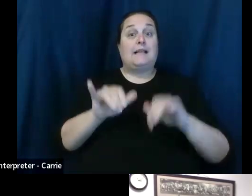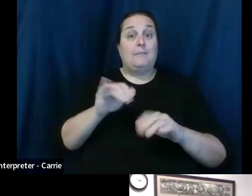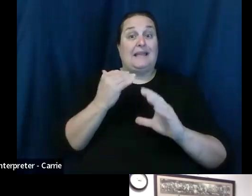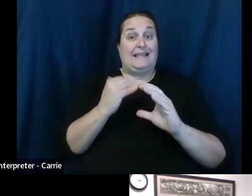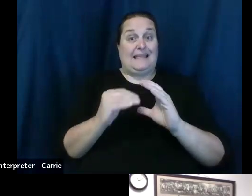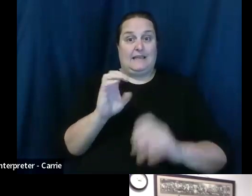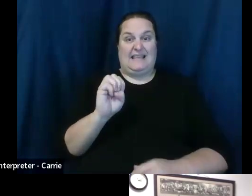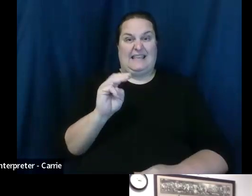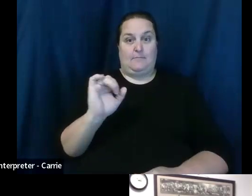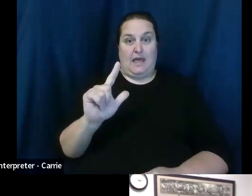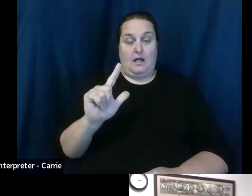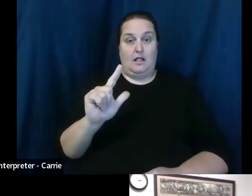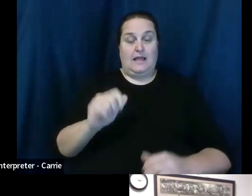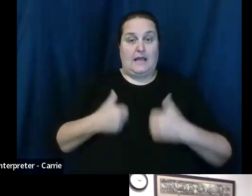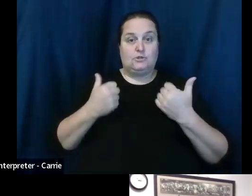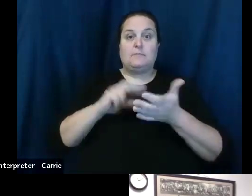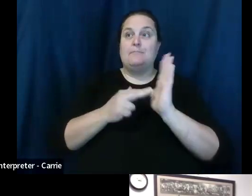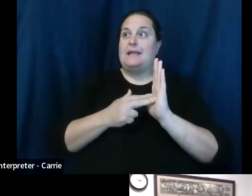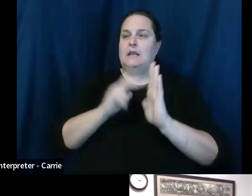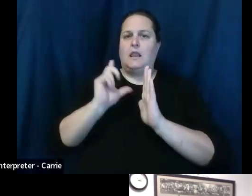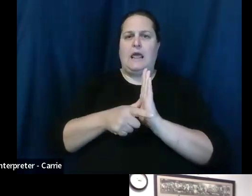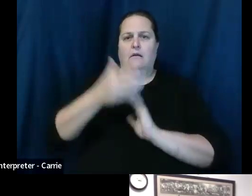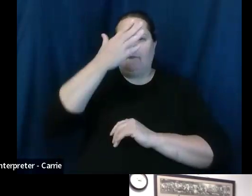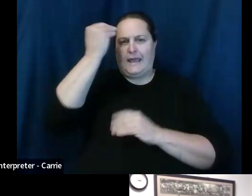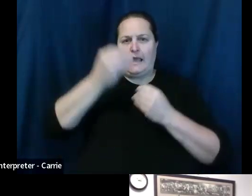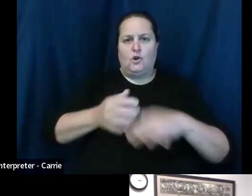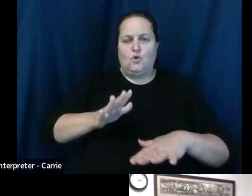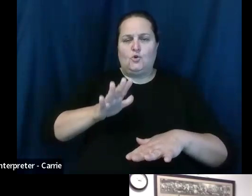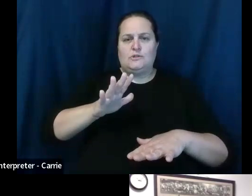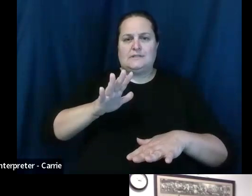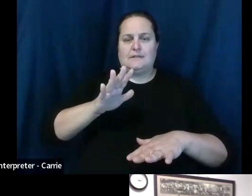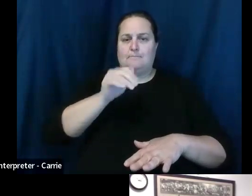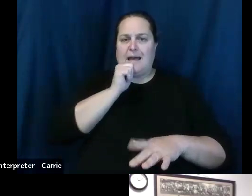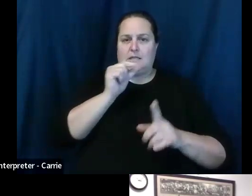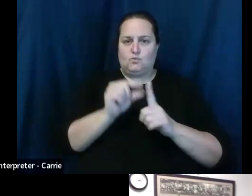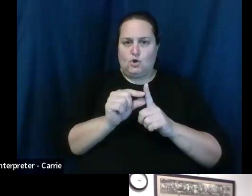if you lose your password later, you're going to be able to have that password automatically sent to you.